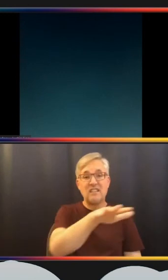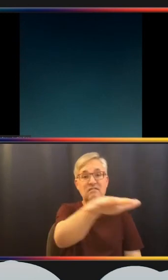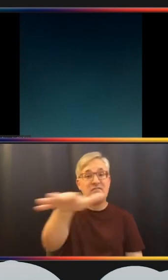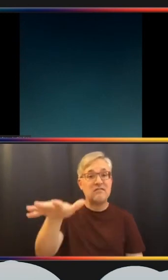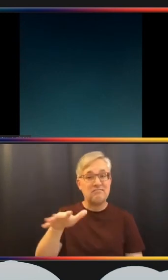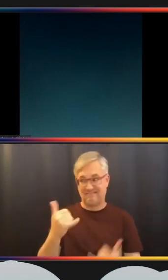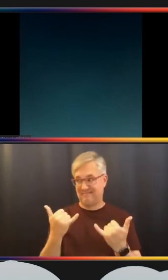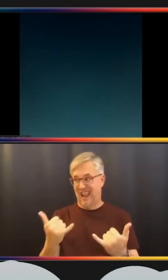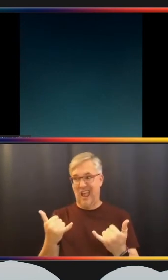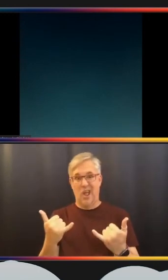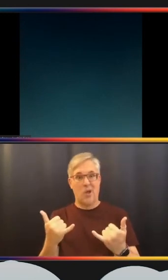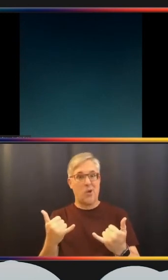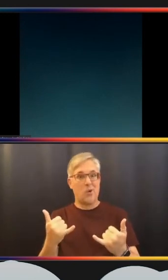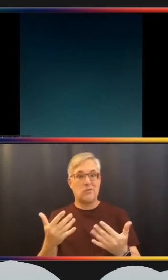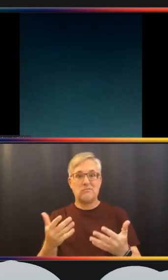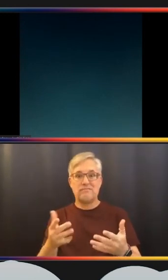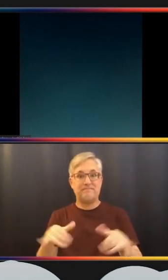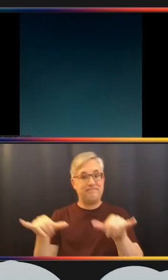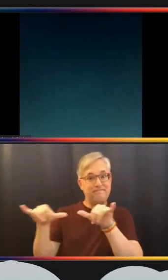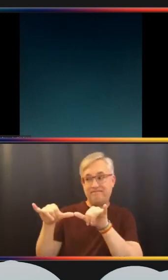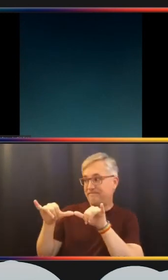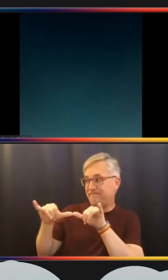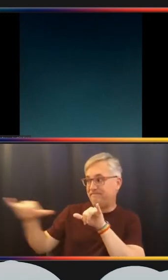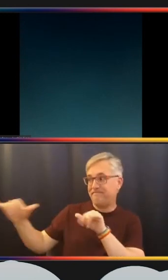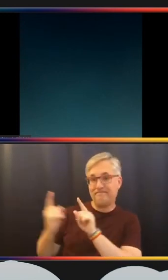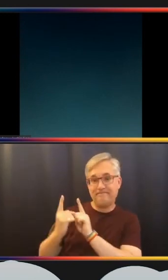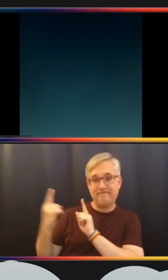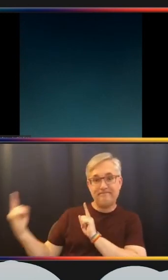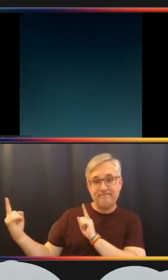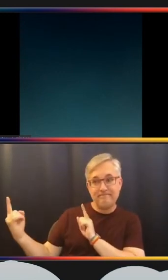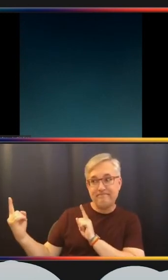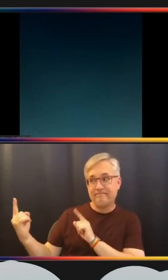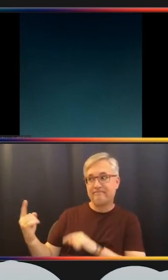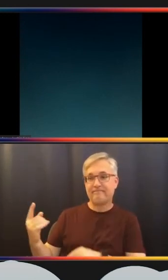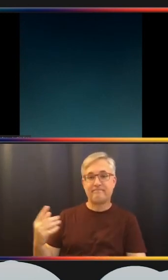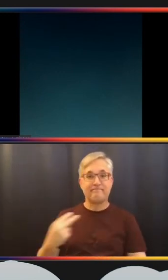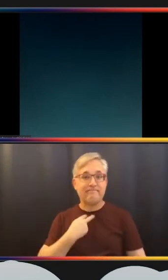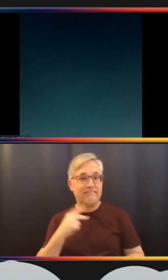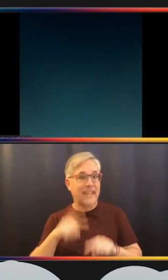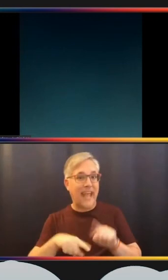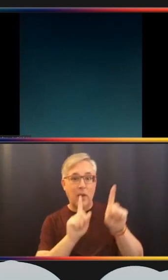this time of social distancing that maybe can't go and get therapy?